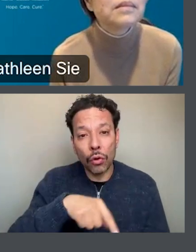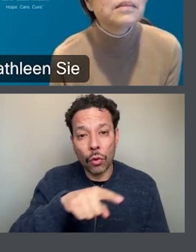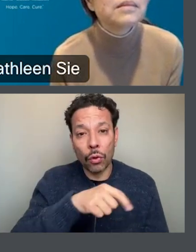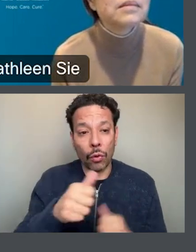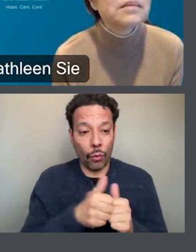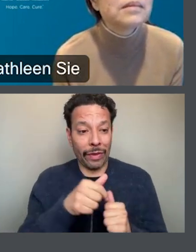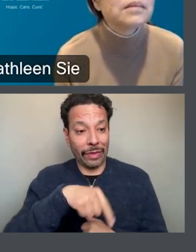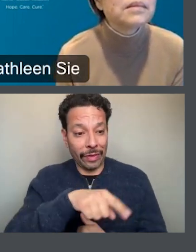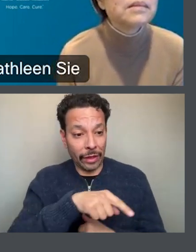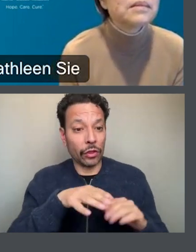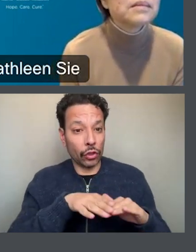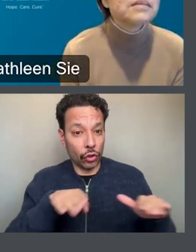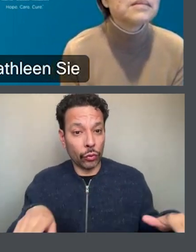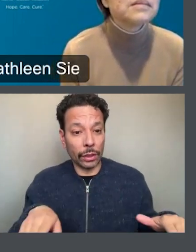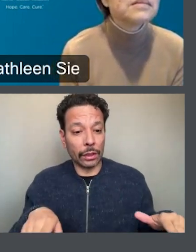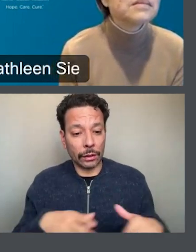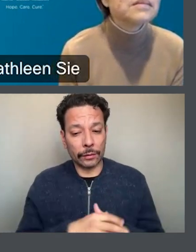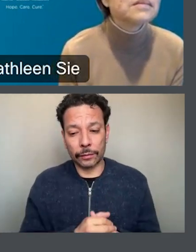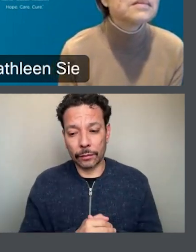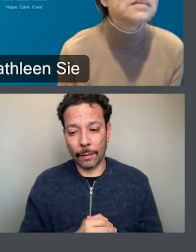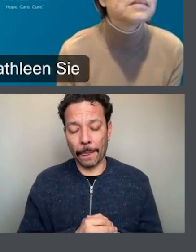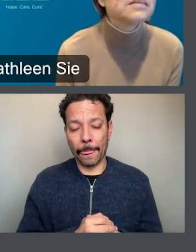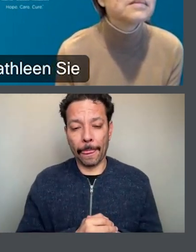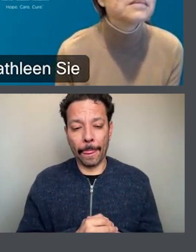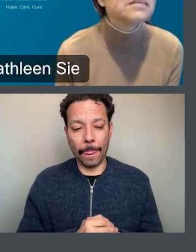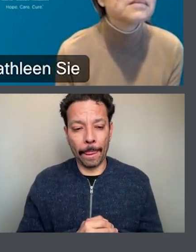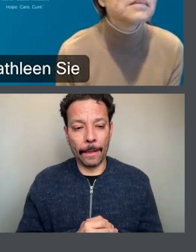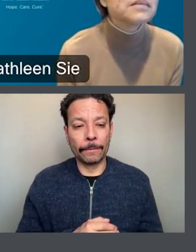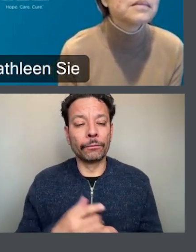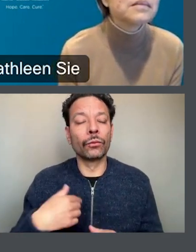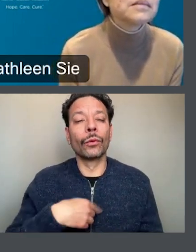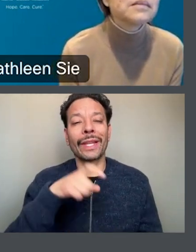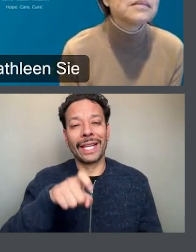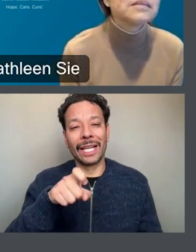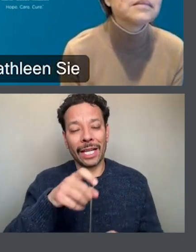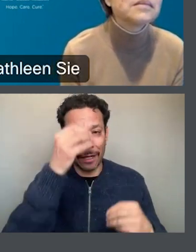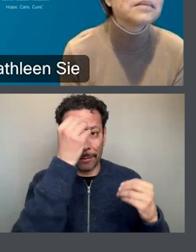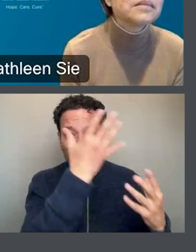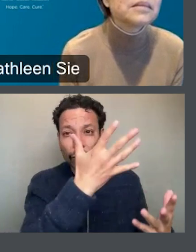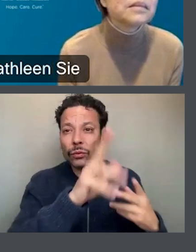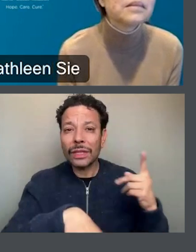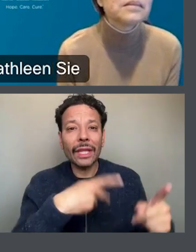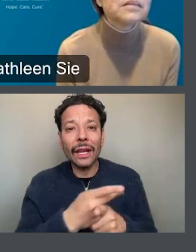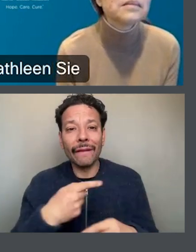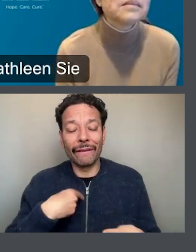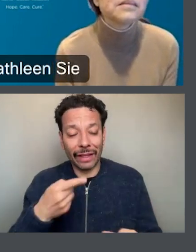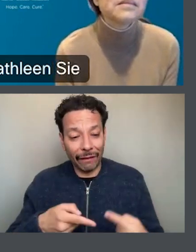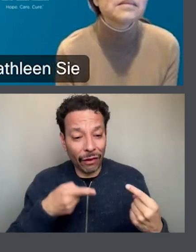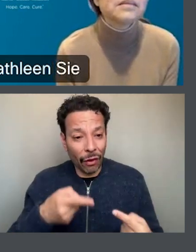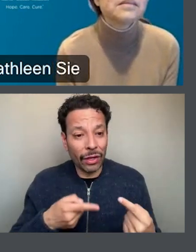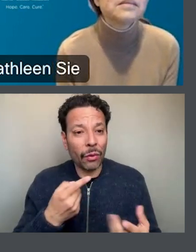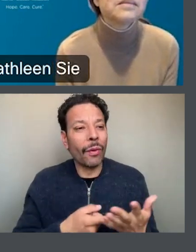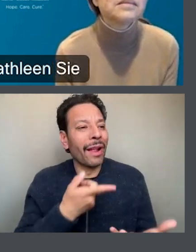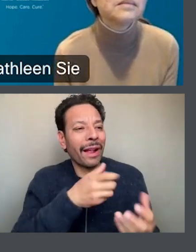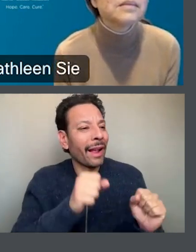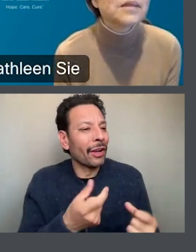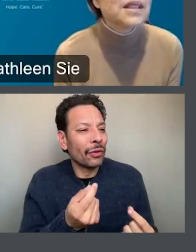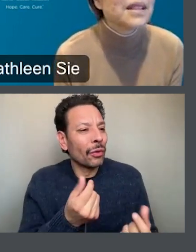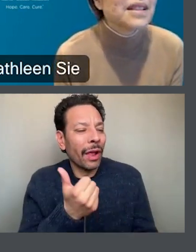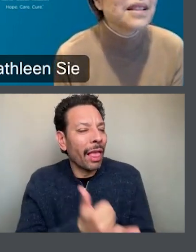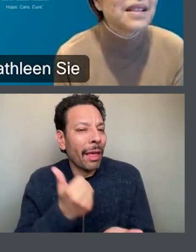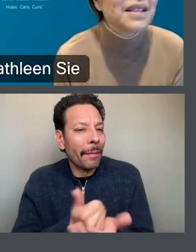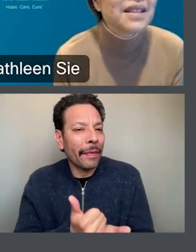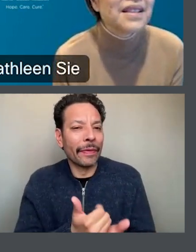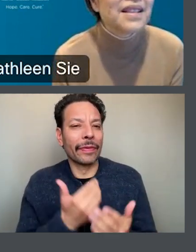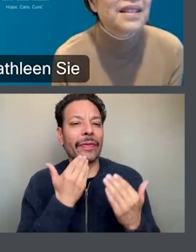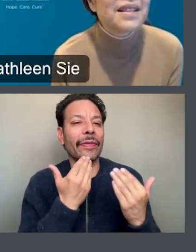children, we need to let them know what kinds of difficulties and what they can do to help. So thank you for that